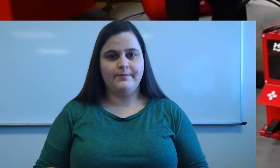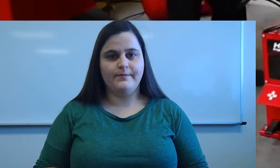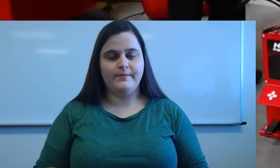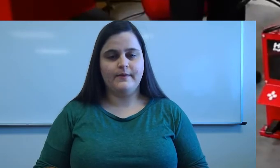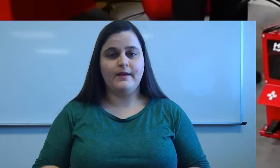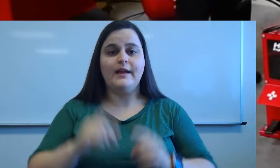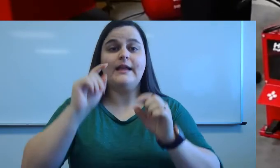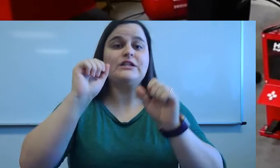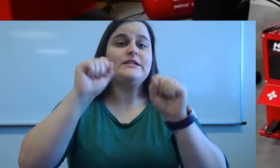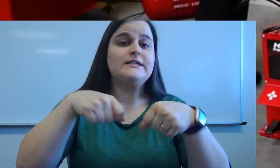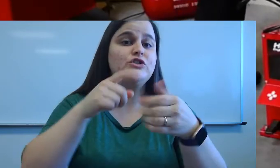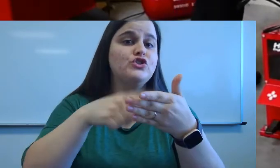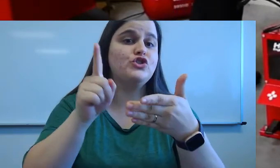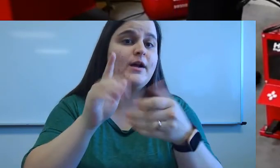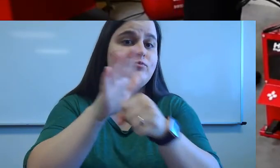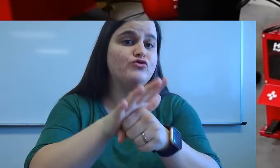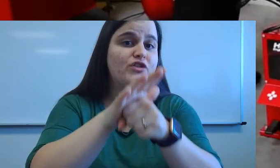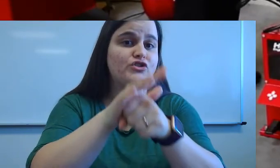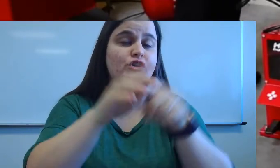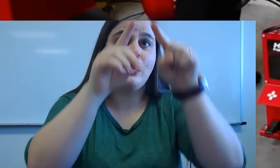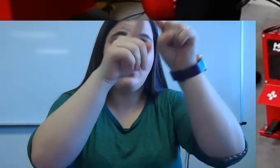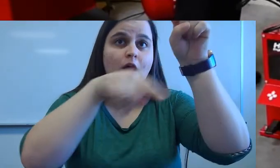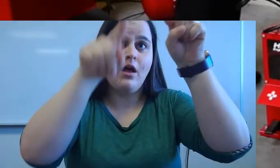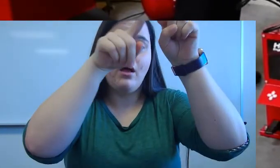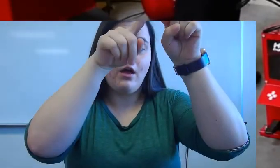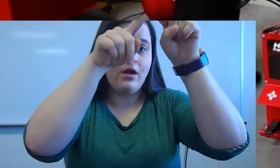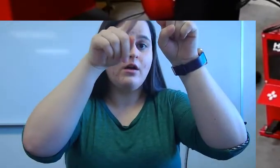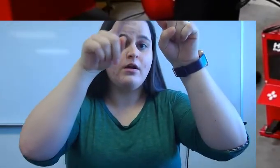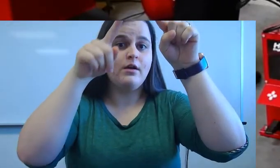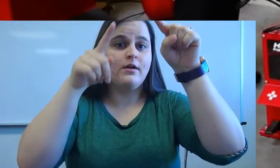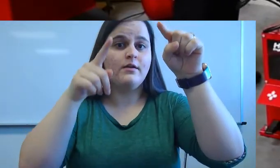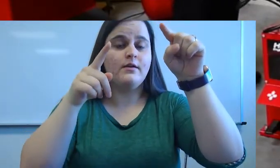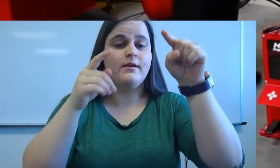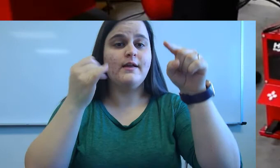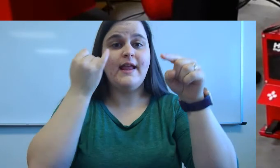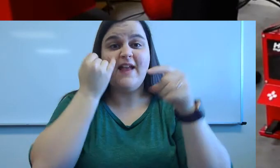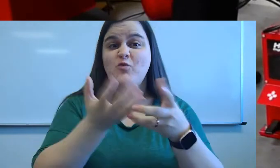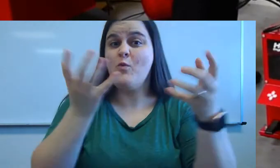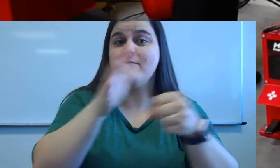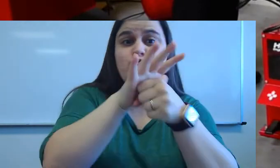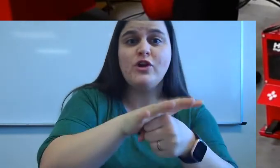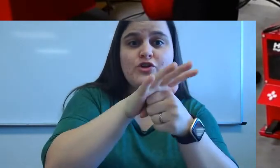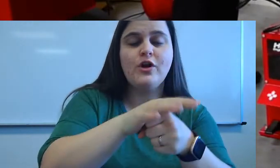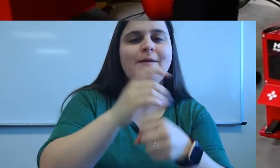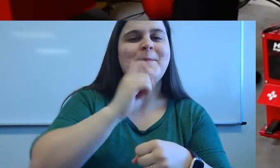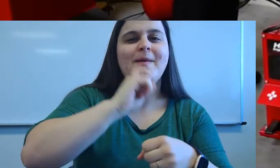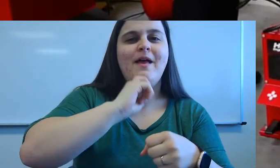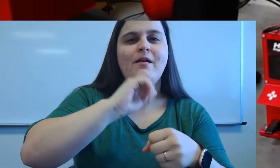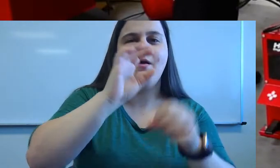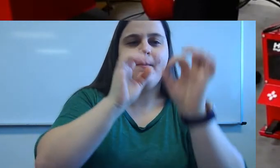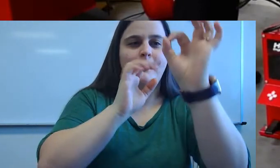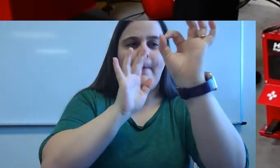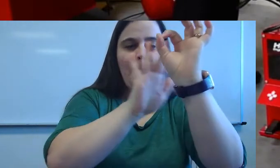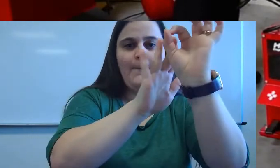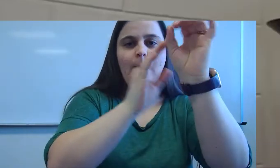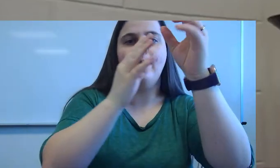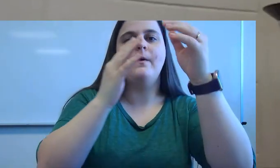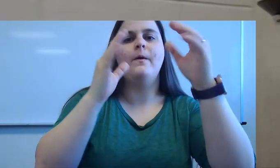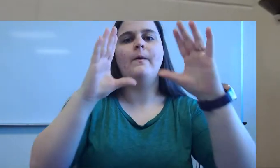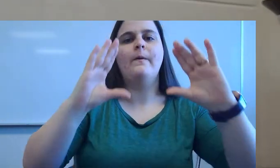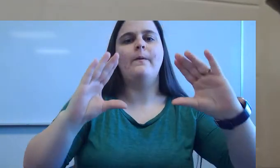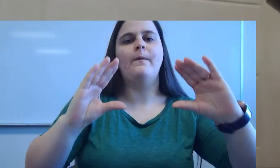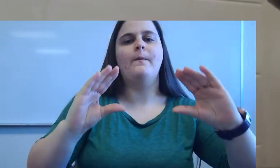Okay, we can check our pressure here. If there's too much, we can take the brass button and push on it and it will relieve some of the pressure.